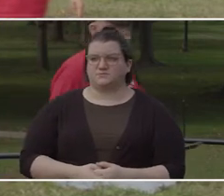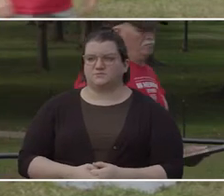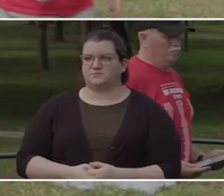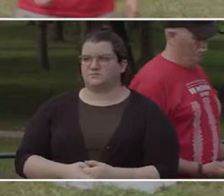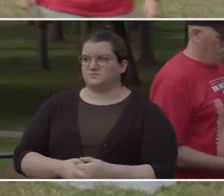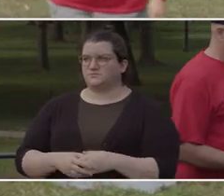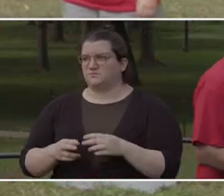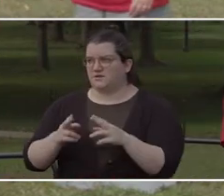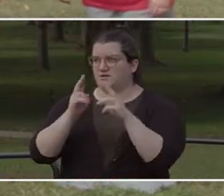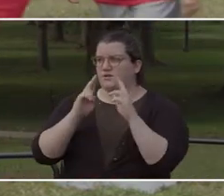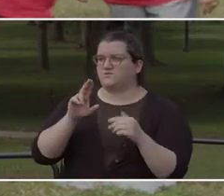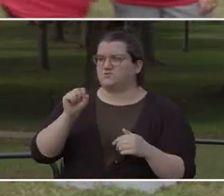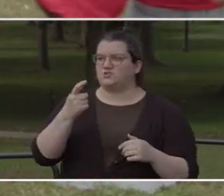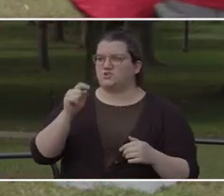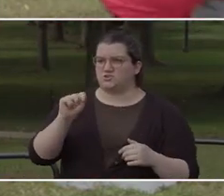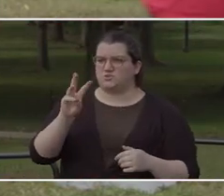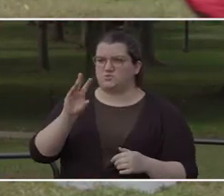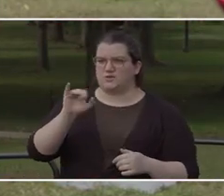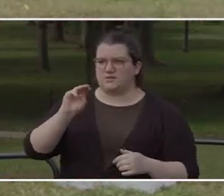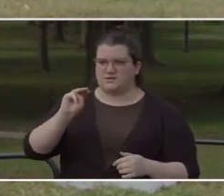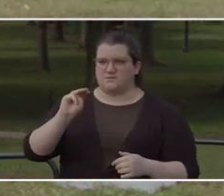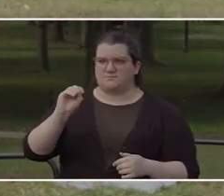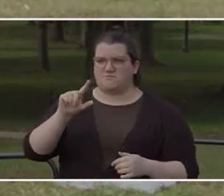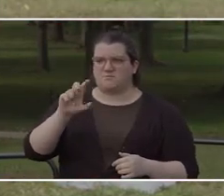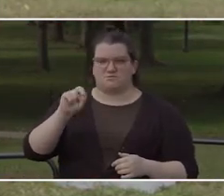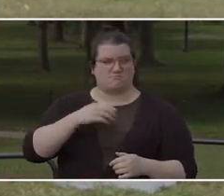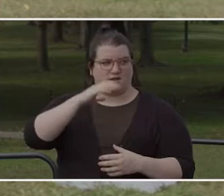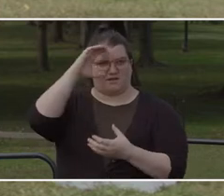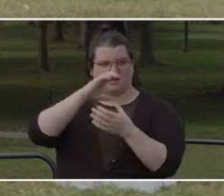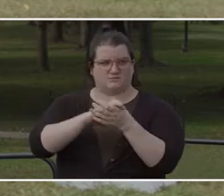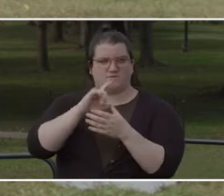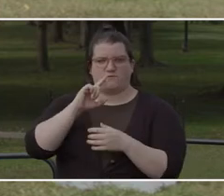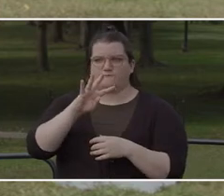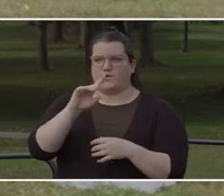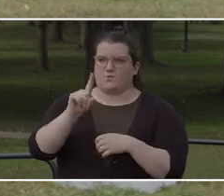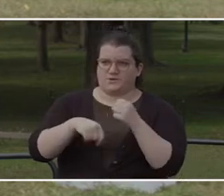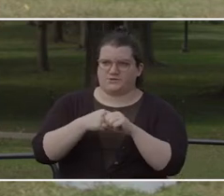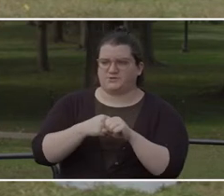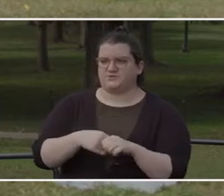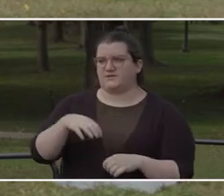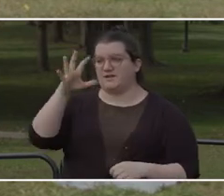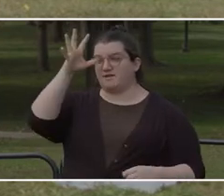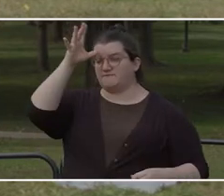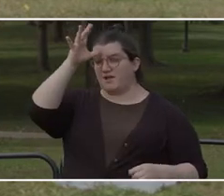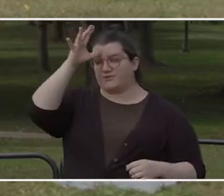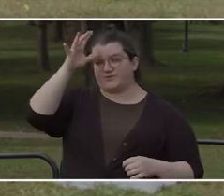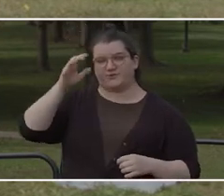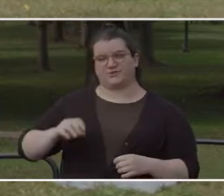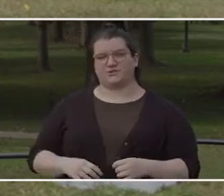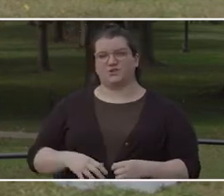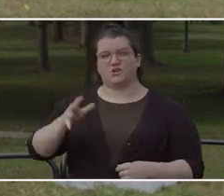In honor of Sergeant William Glenn Oldham, my husband of 41 years, a father,